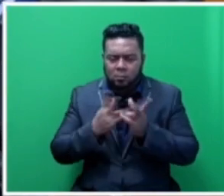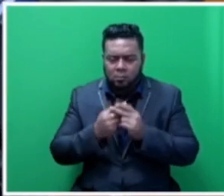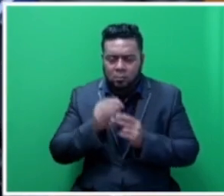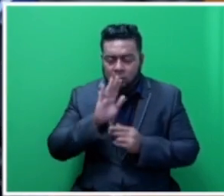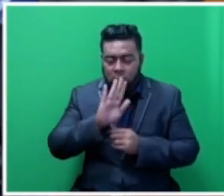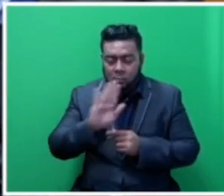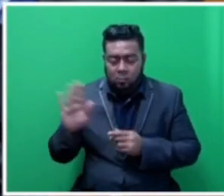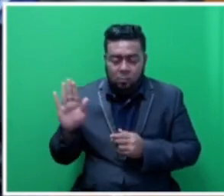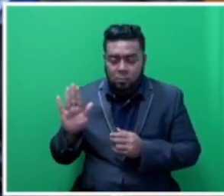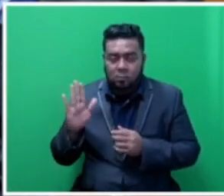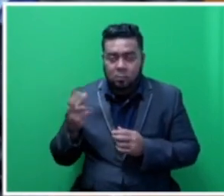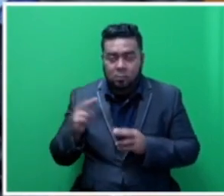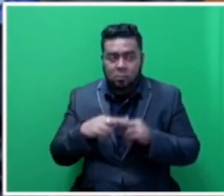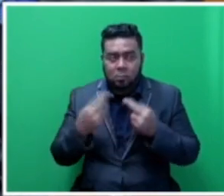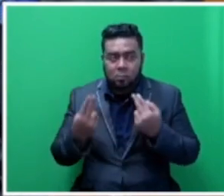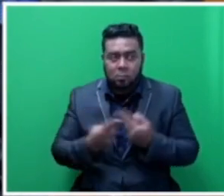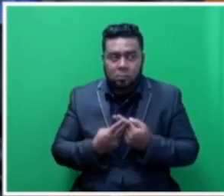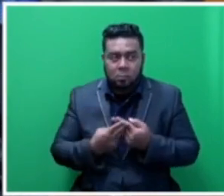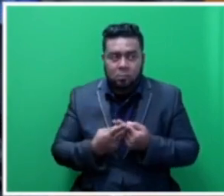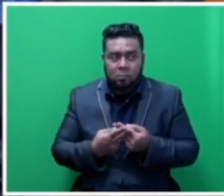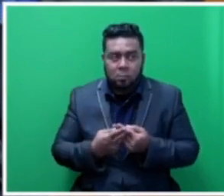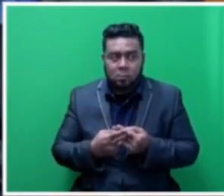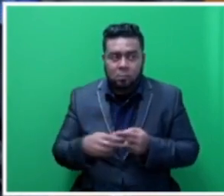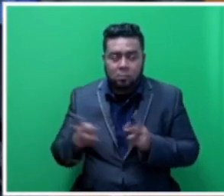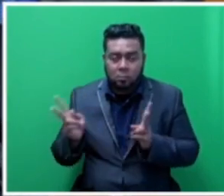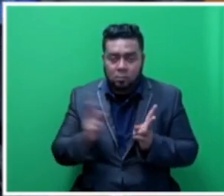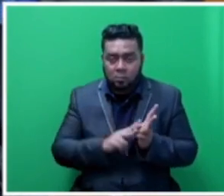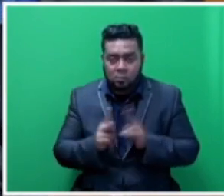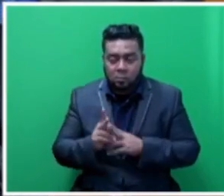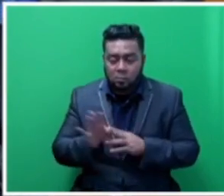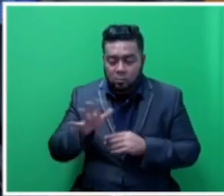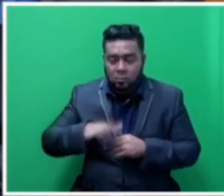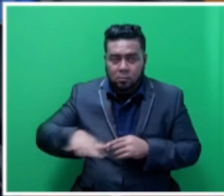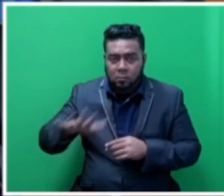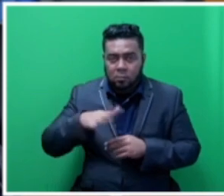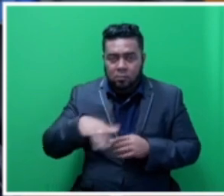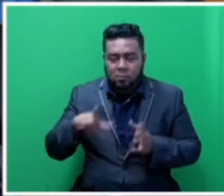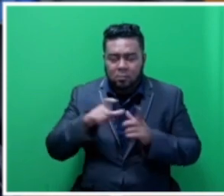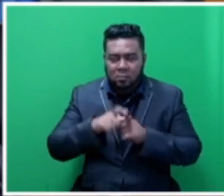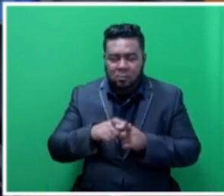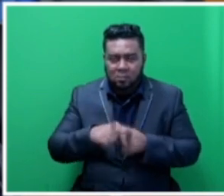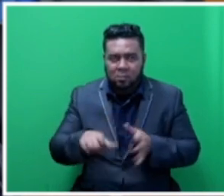your family and the Wonowo during this difficult time.